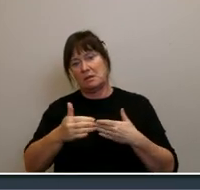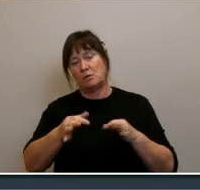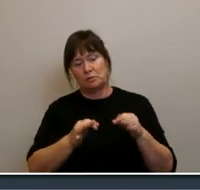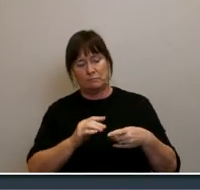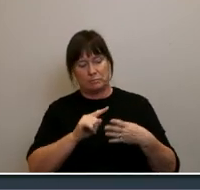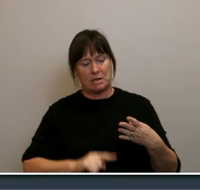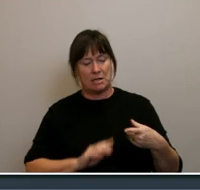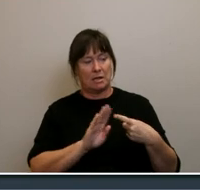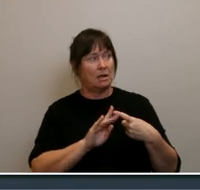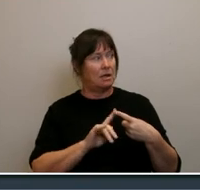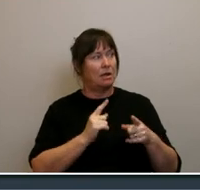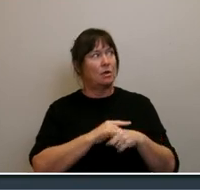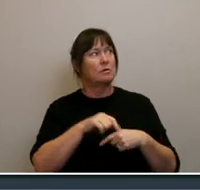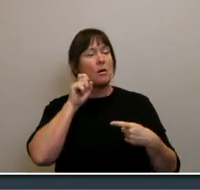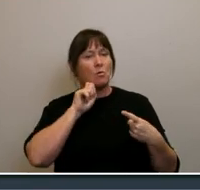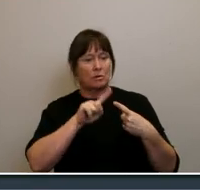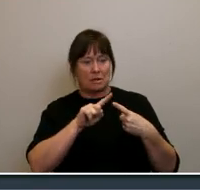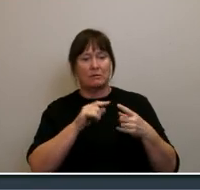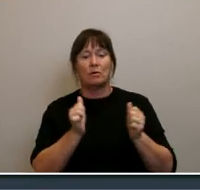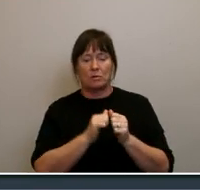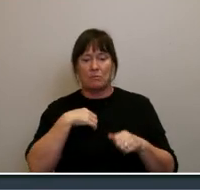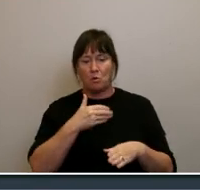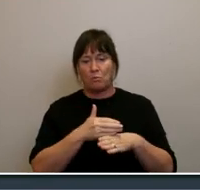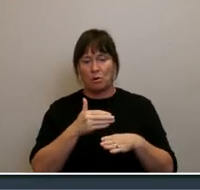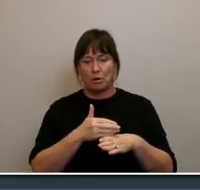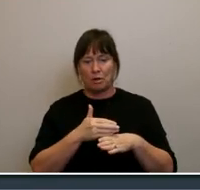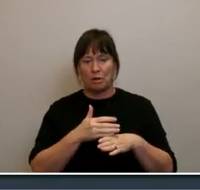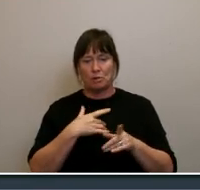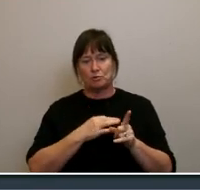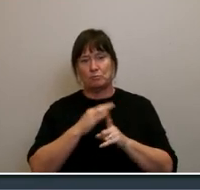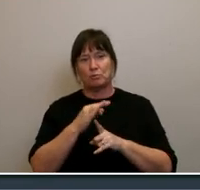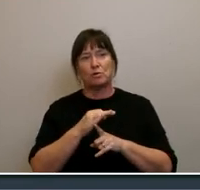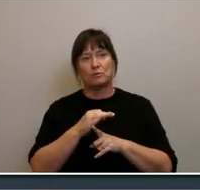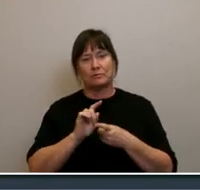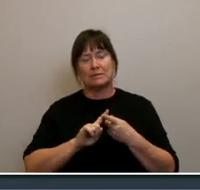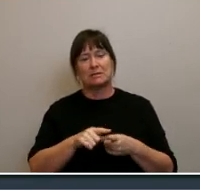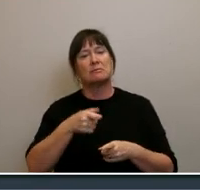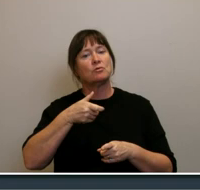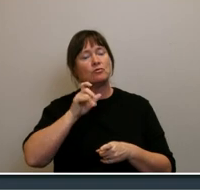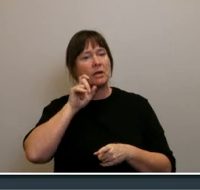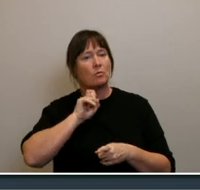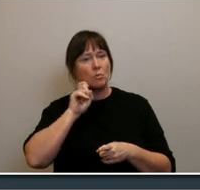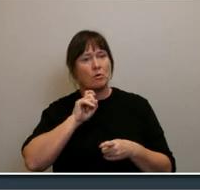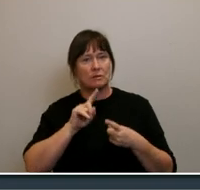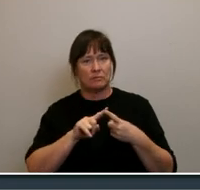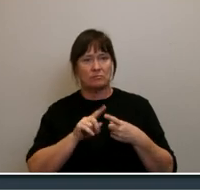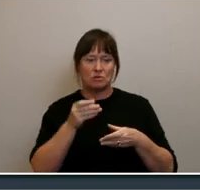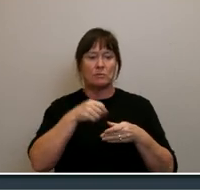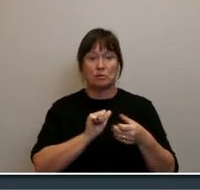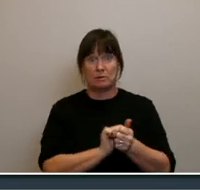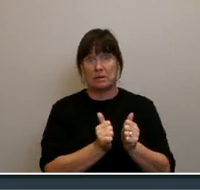In relation to the water, we agree that more work is needed to ensure sustainable drinking water that can be reviewed and prioritised as part of our